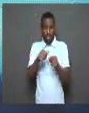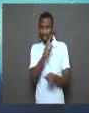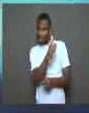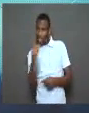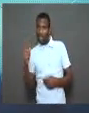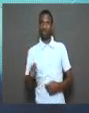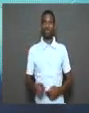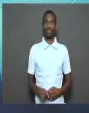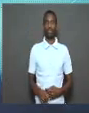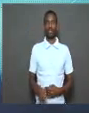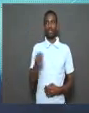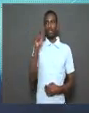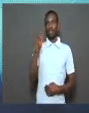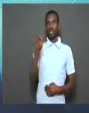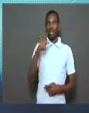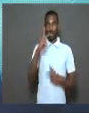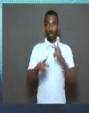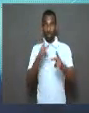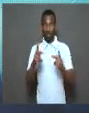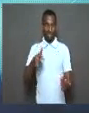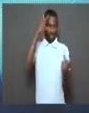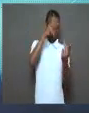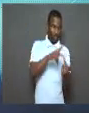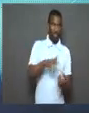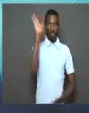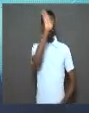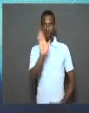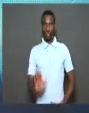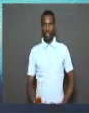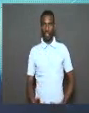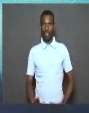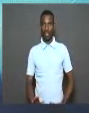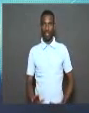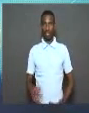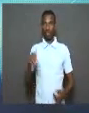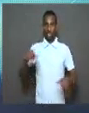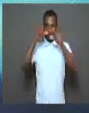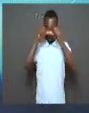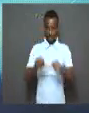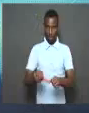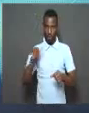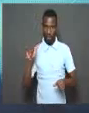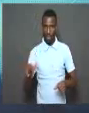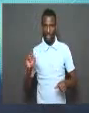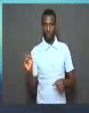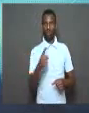This is the process in which the pressure of a gas remains constant.